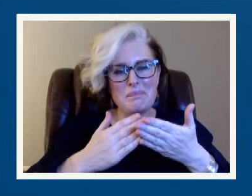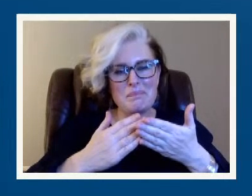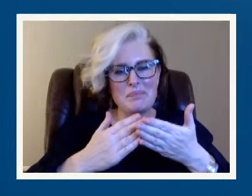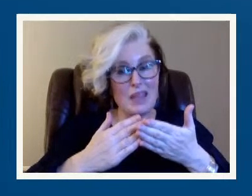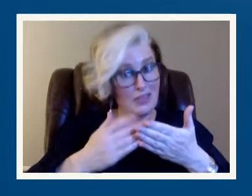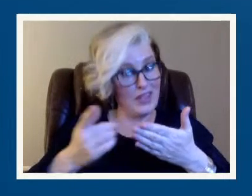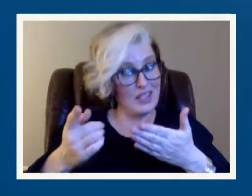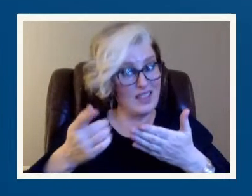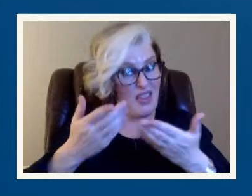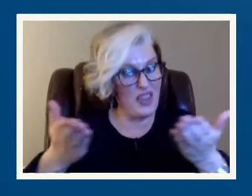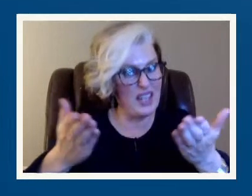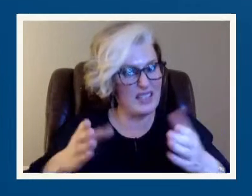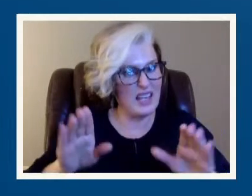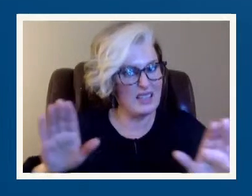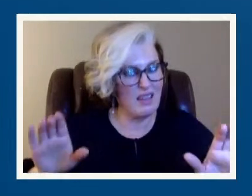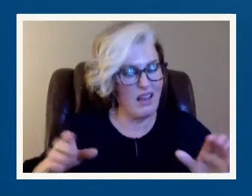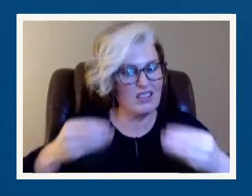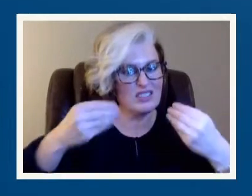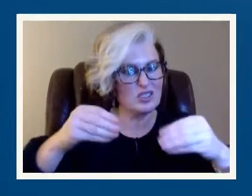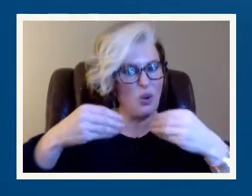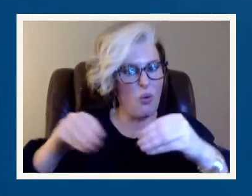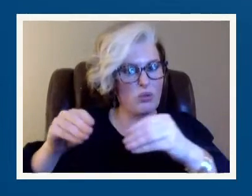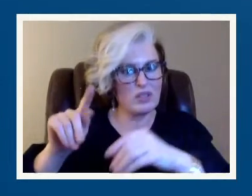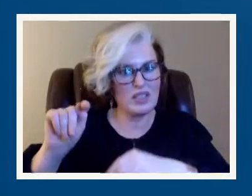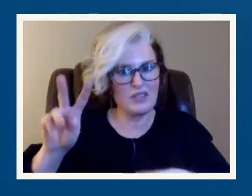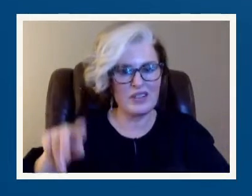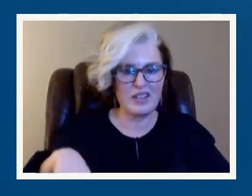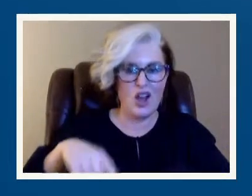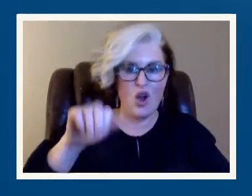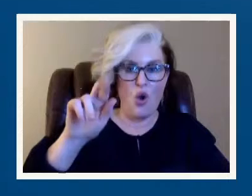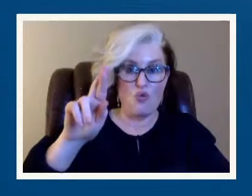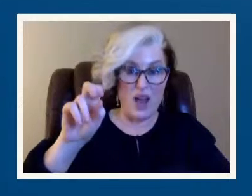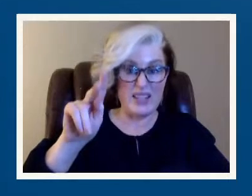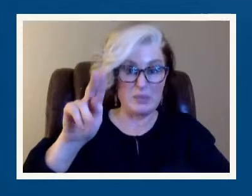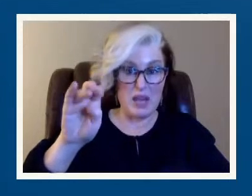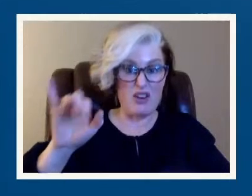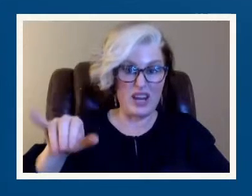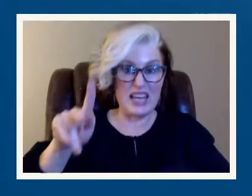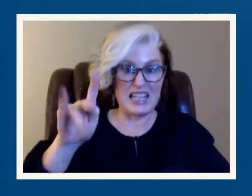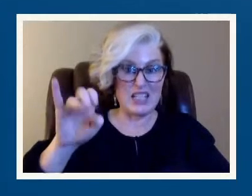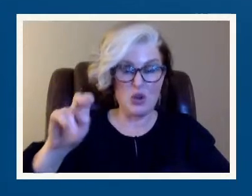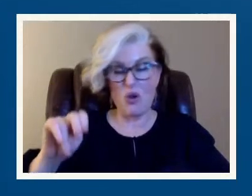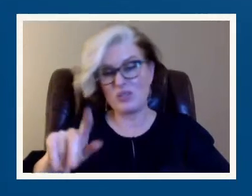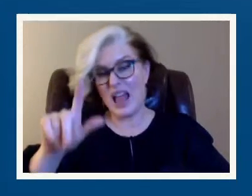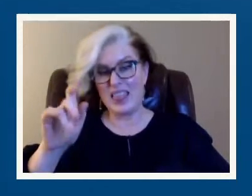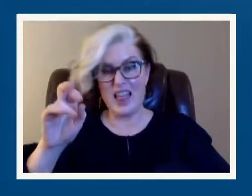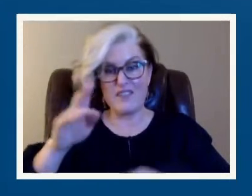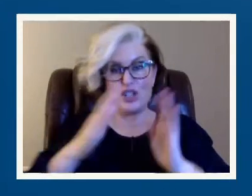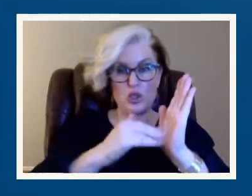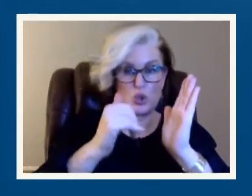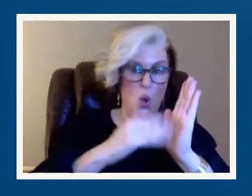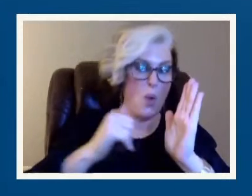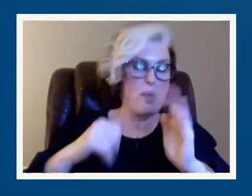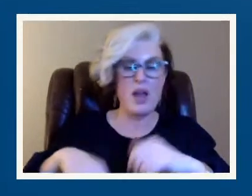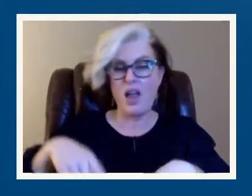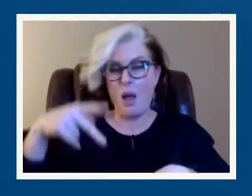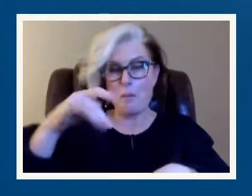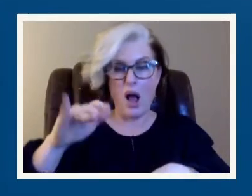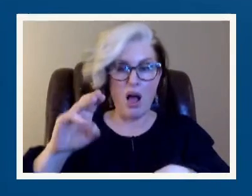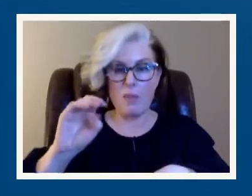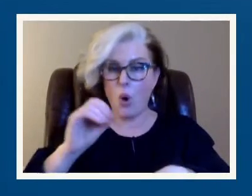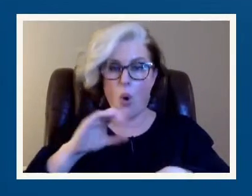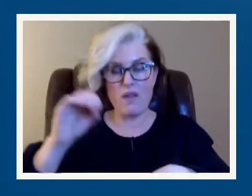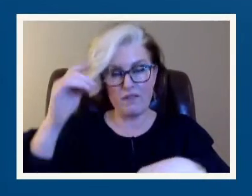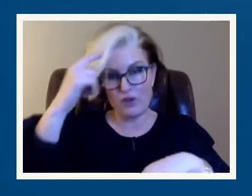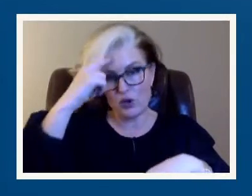he's pushed on TV, the raspberry ketones and the lavender soap and the palm oil for